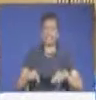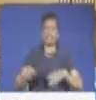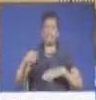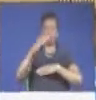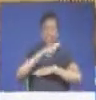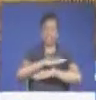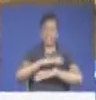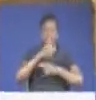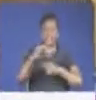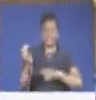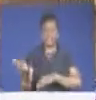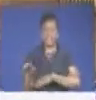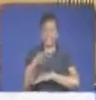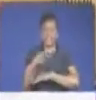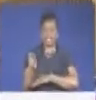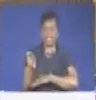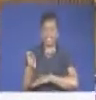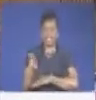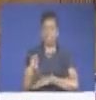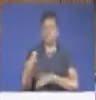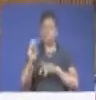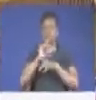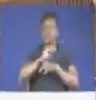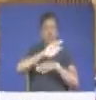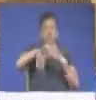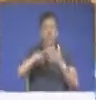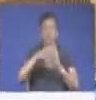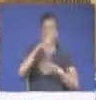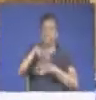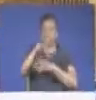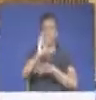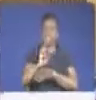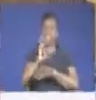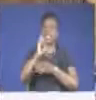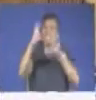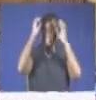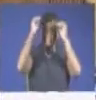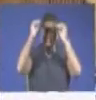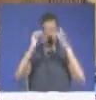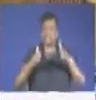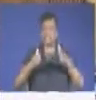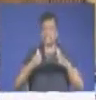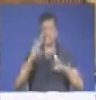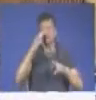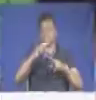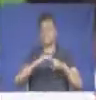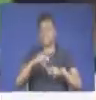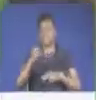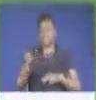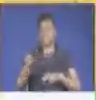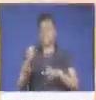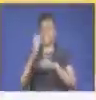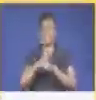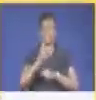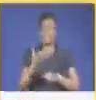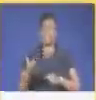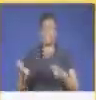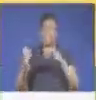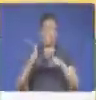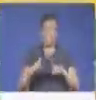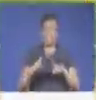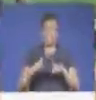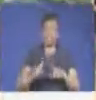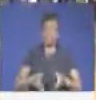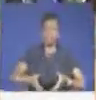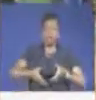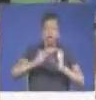schools, and we've trained all the PE teachers. So this is sort of a fun event to get things kicked off a little bit. We moved now to volleyball from last